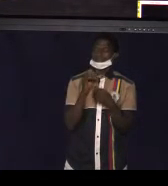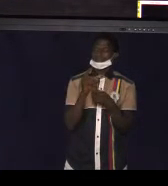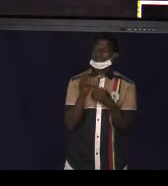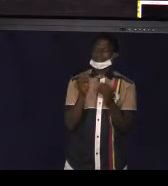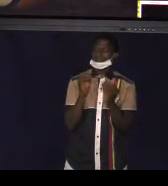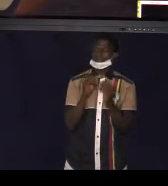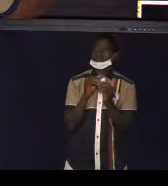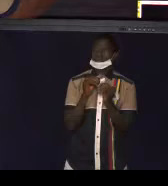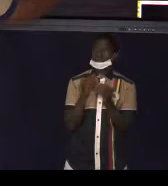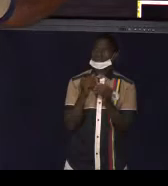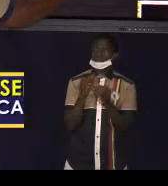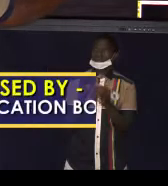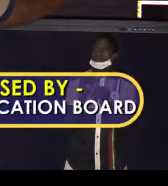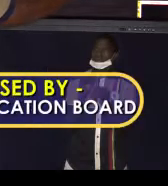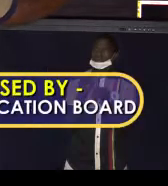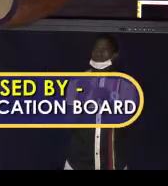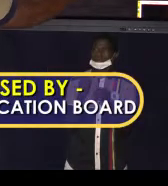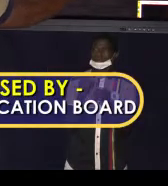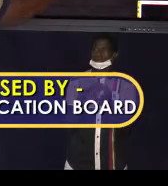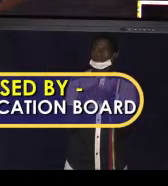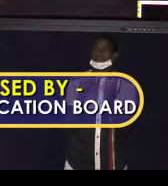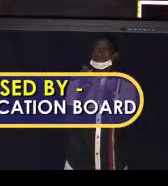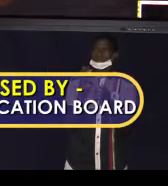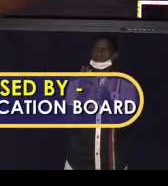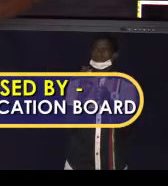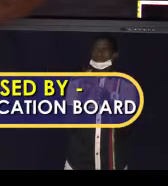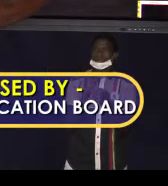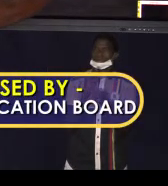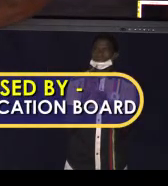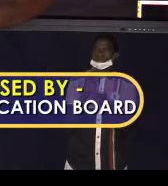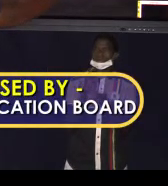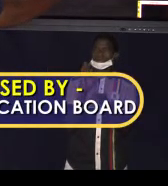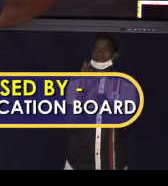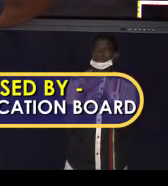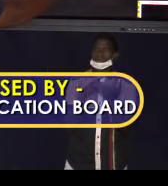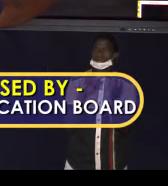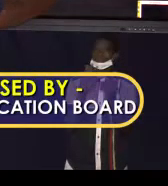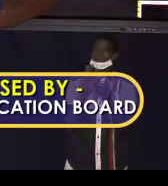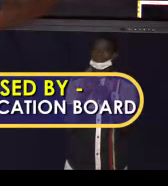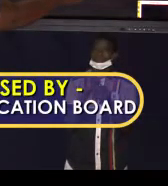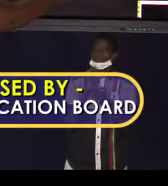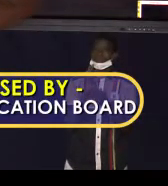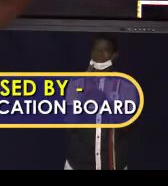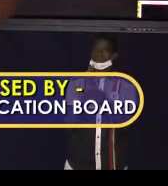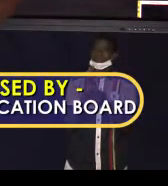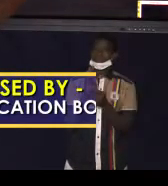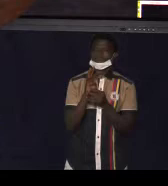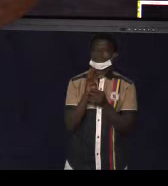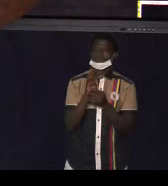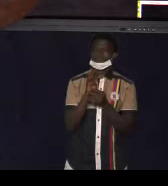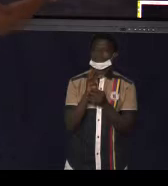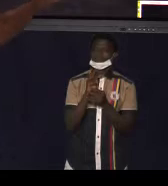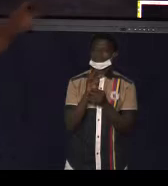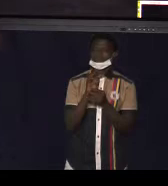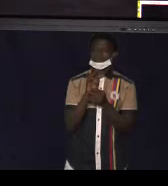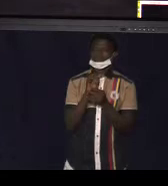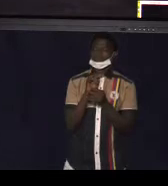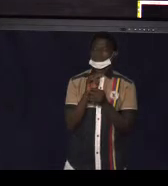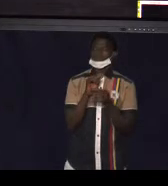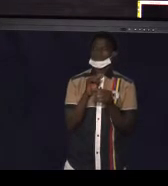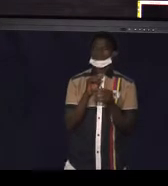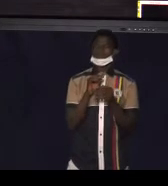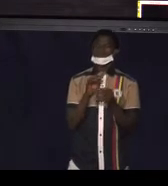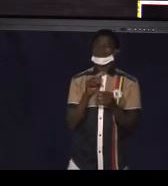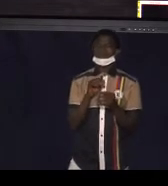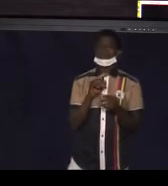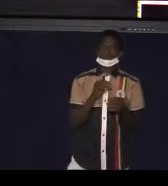have 9, and then you have 10. 10 minus 6 is 4. 9 minus 5 is 4. 9 minus 8 is 1.